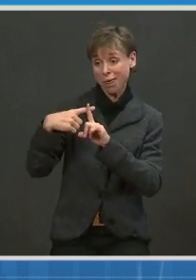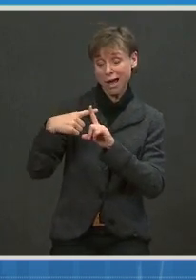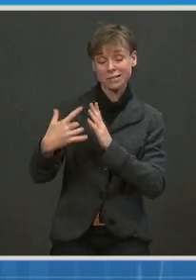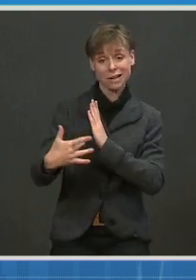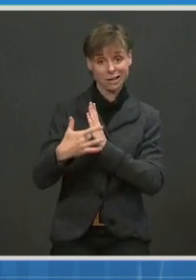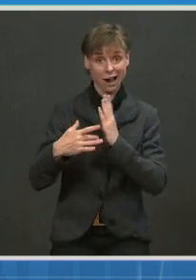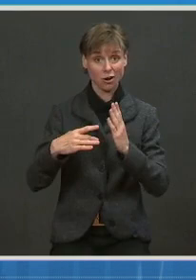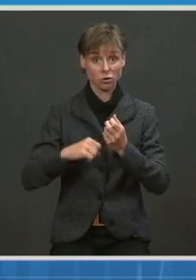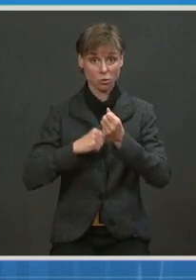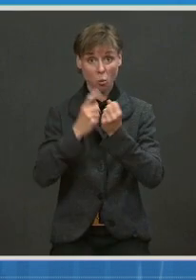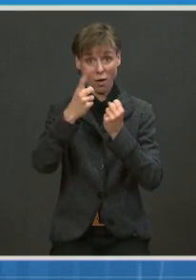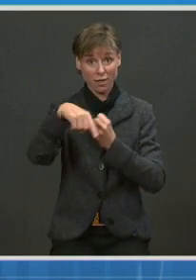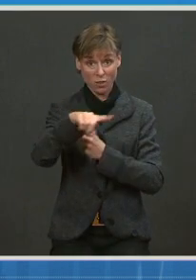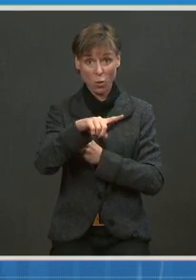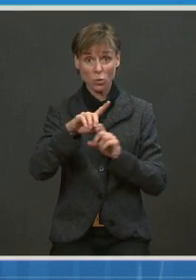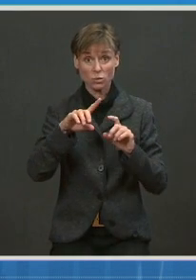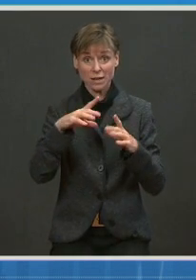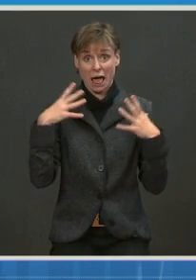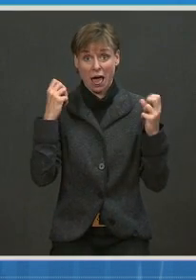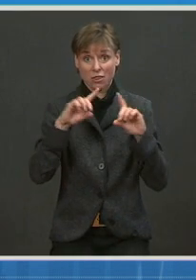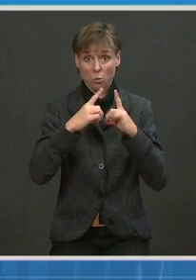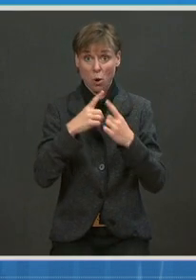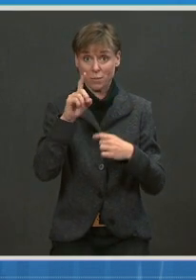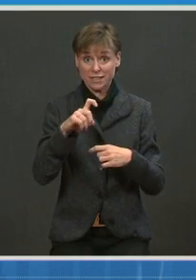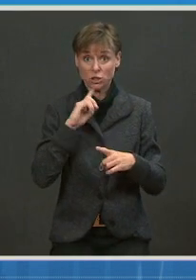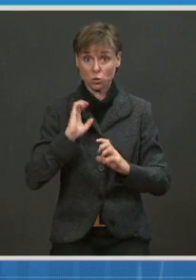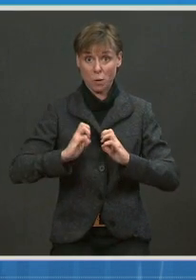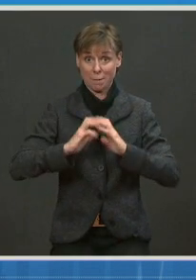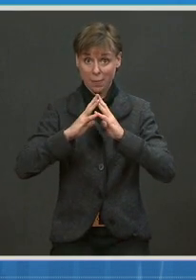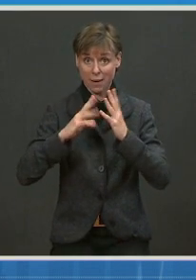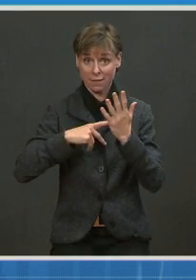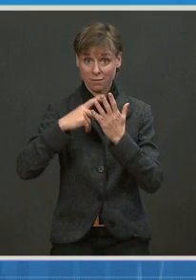testing. Thank you. Next question.